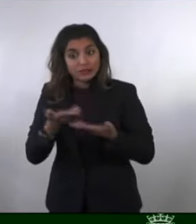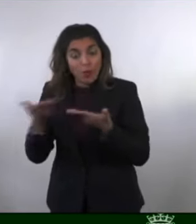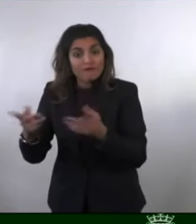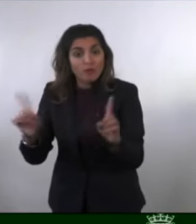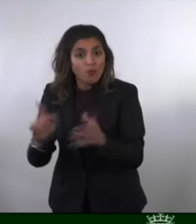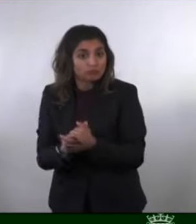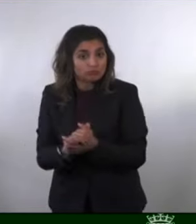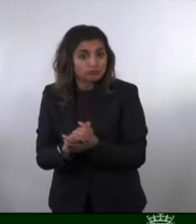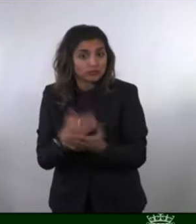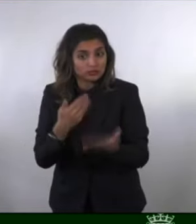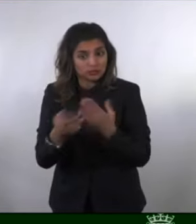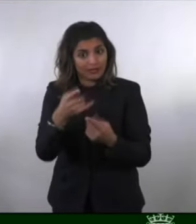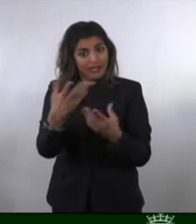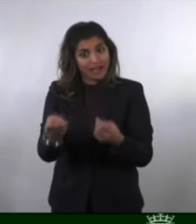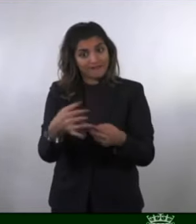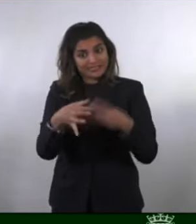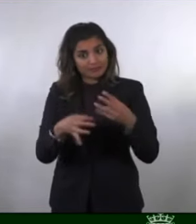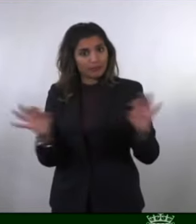Minister.